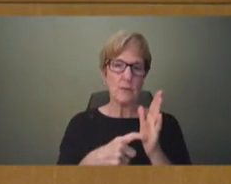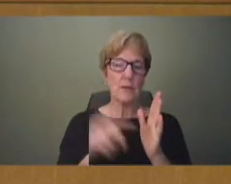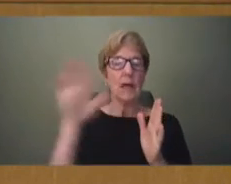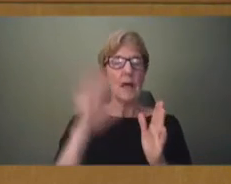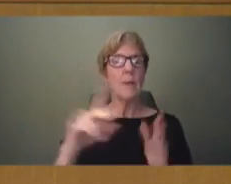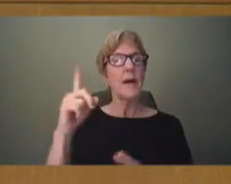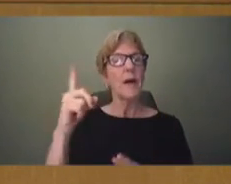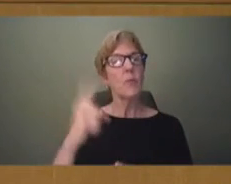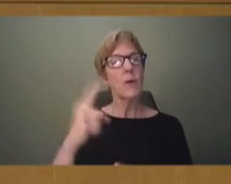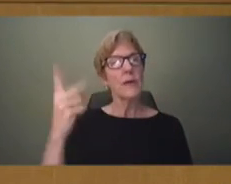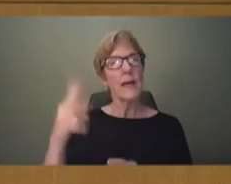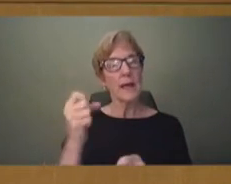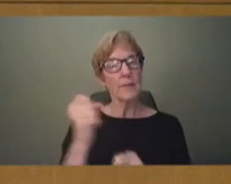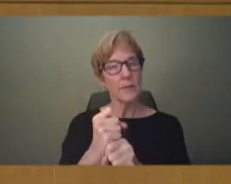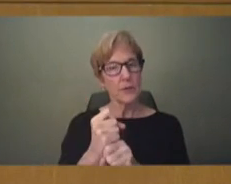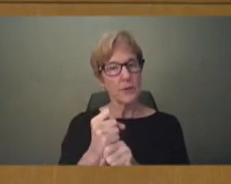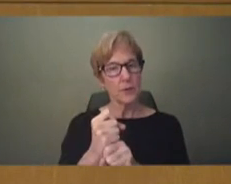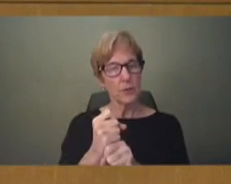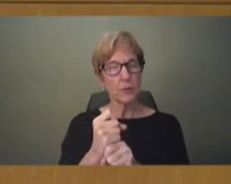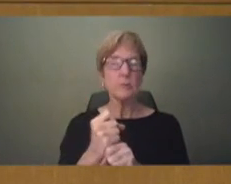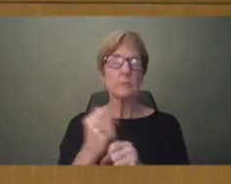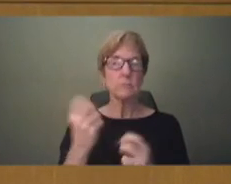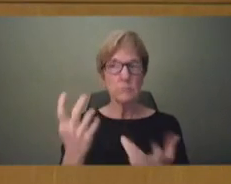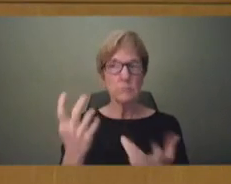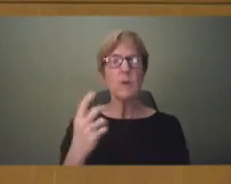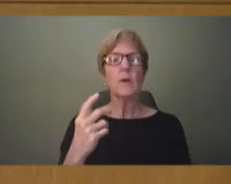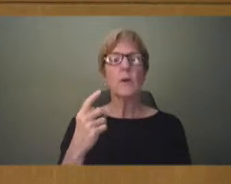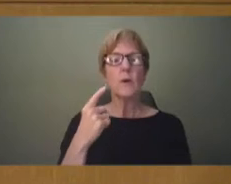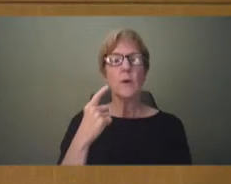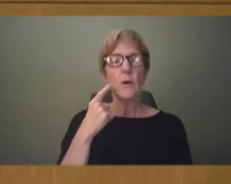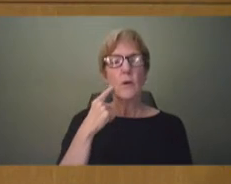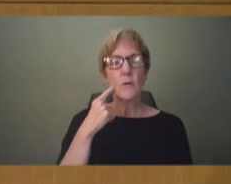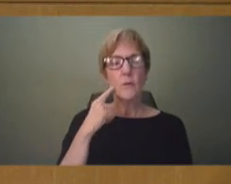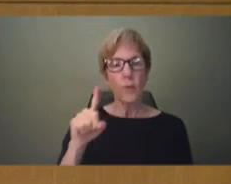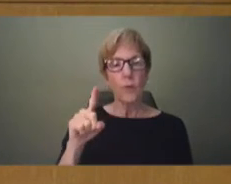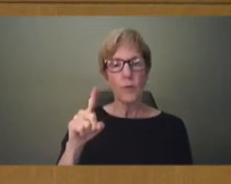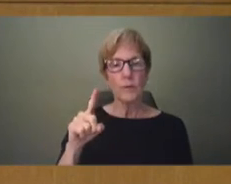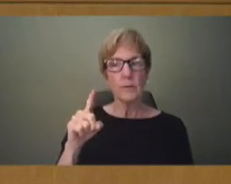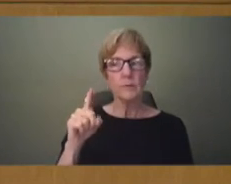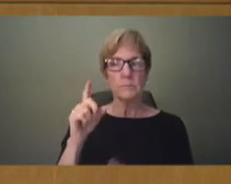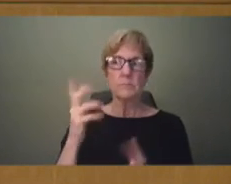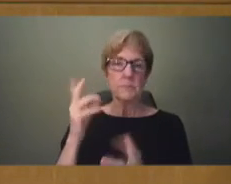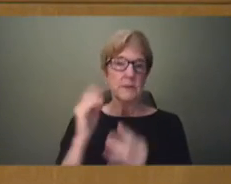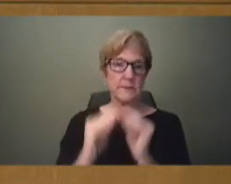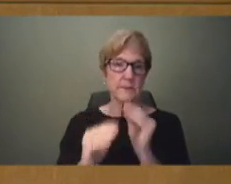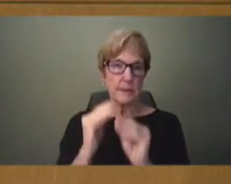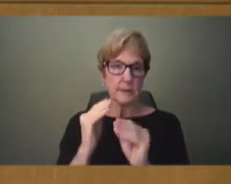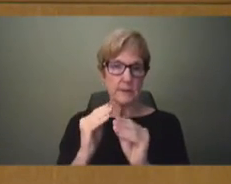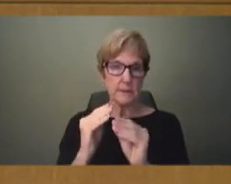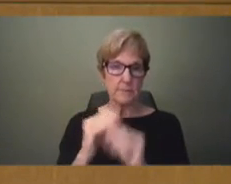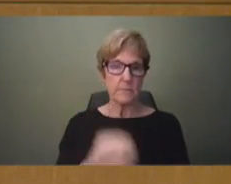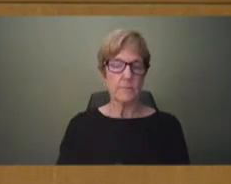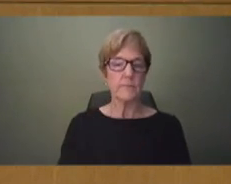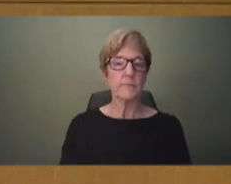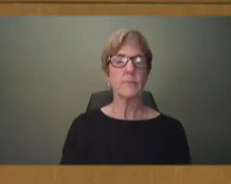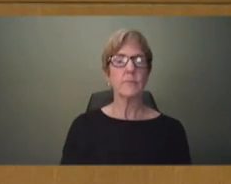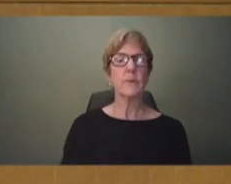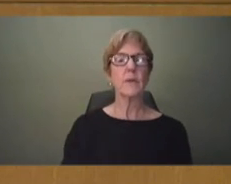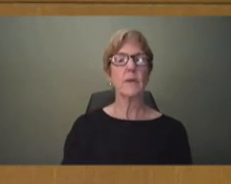and a half from a year to a year and a half to um fix um the